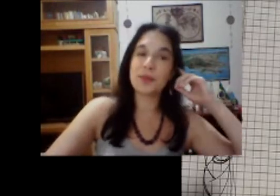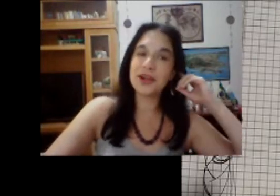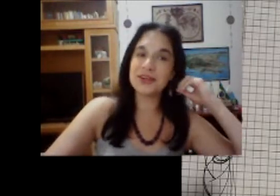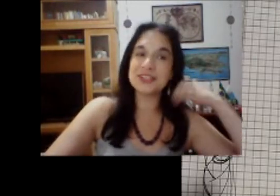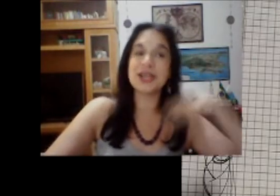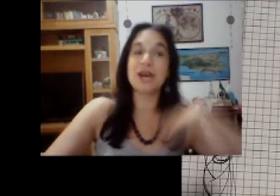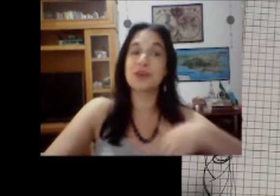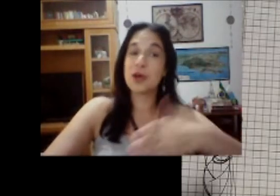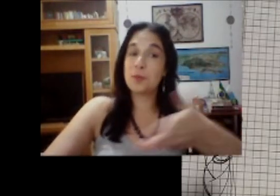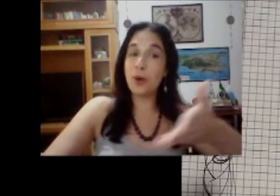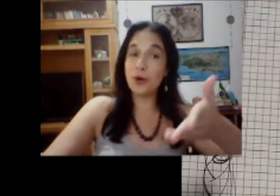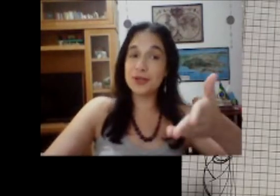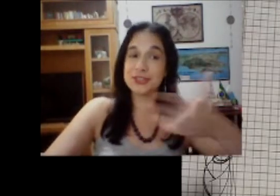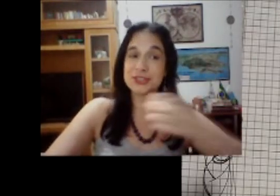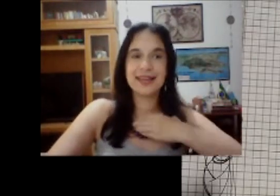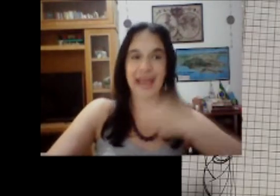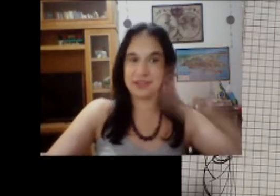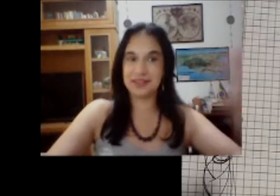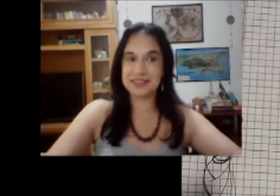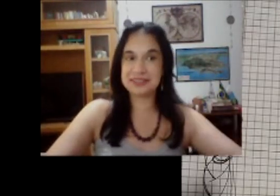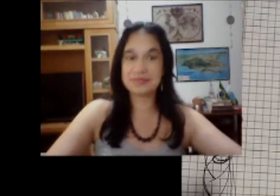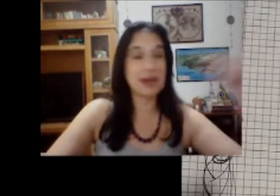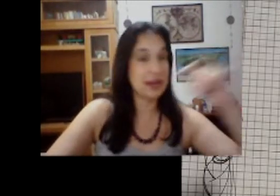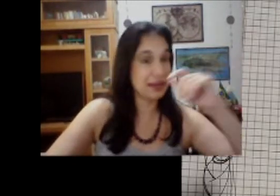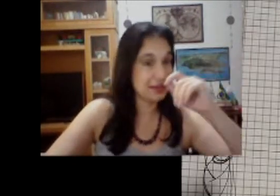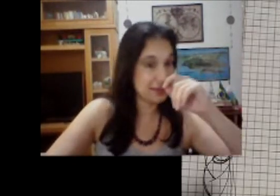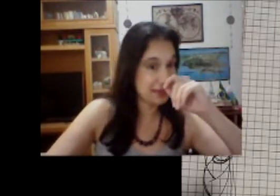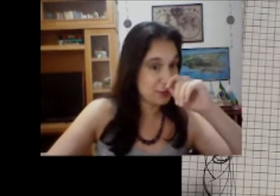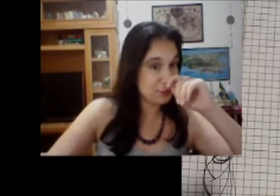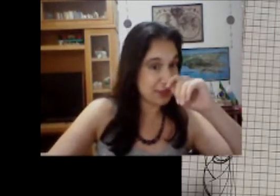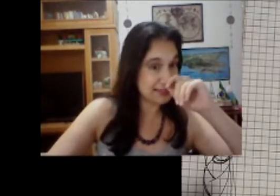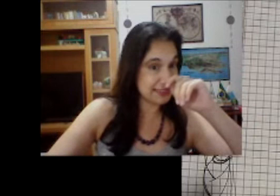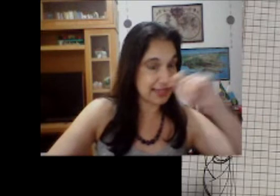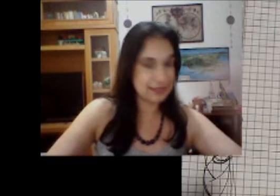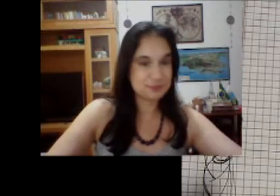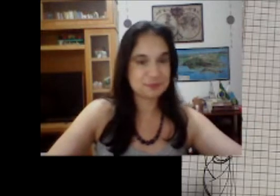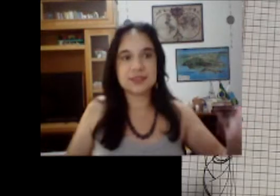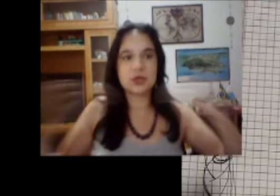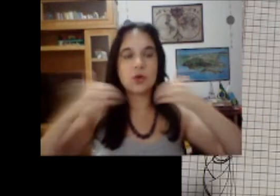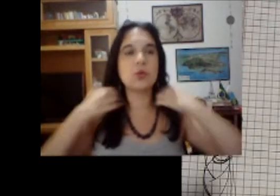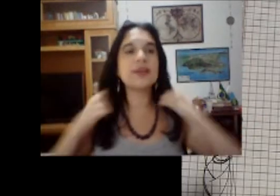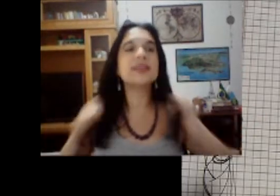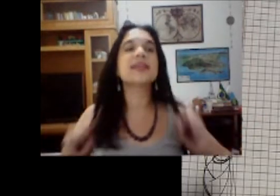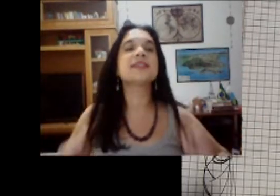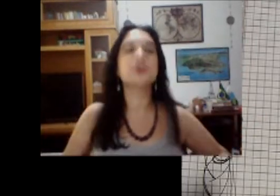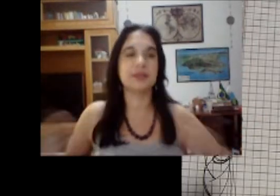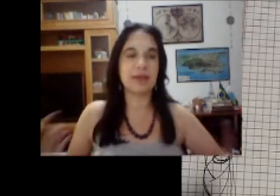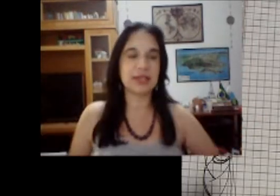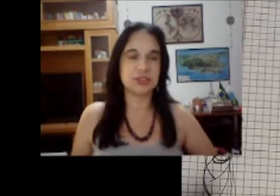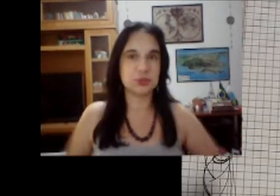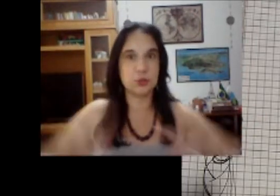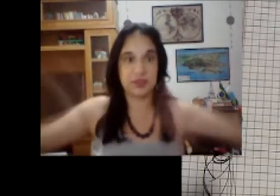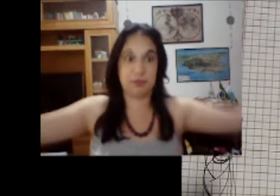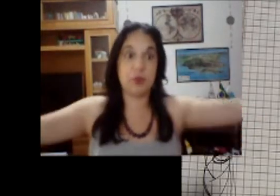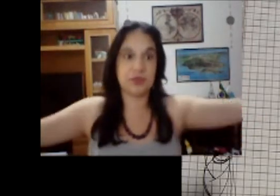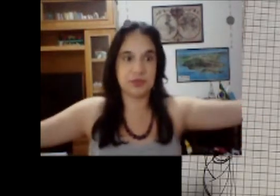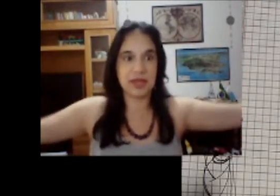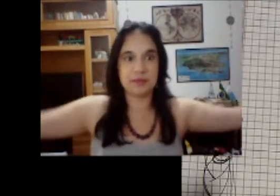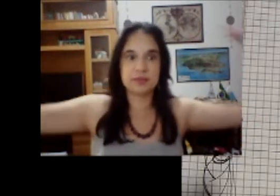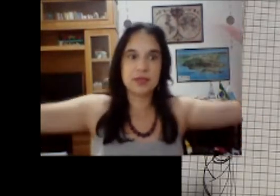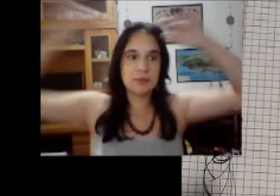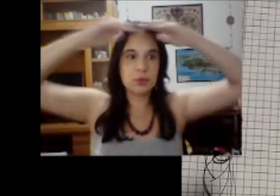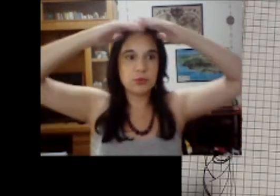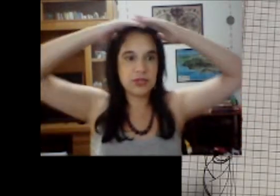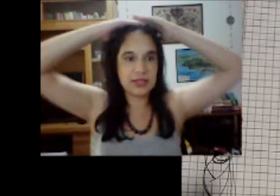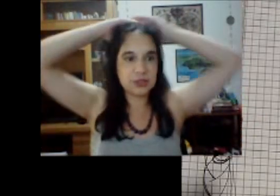a parish of Polish Catholics. Fancy that. So with this, you can imagine, with both of